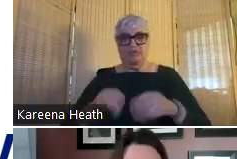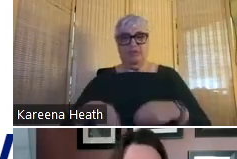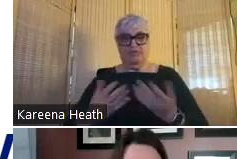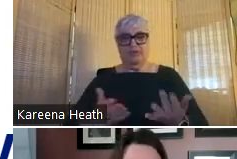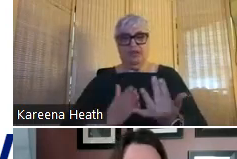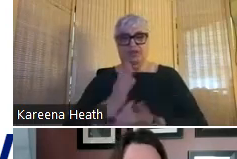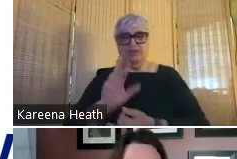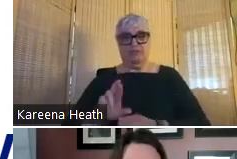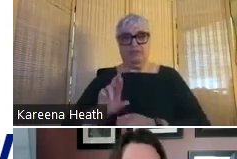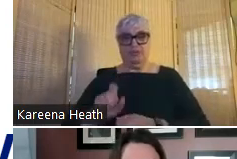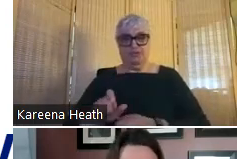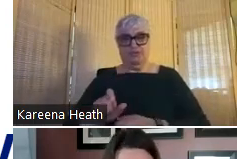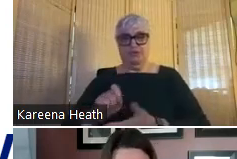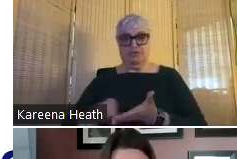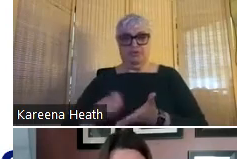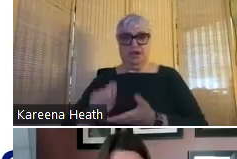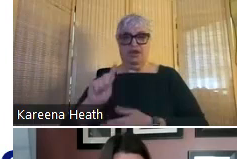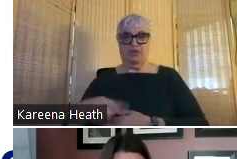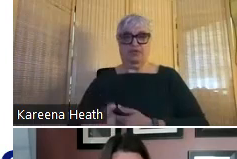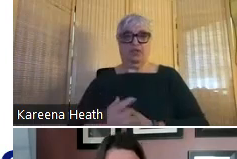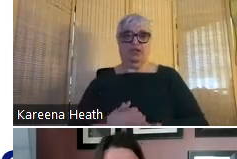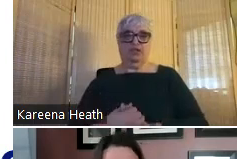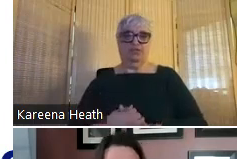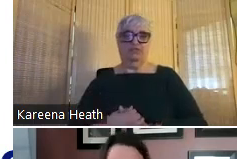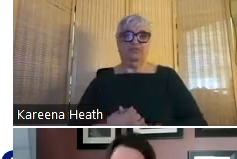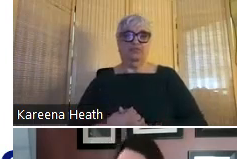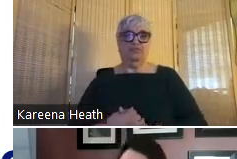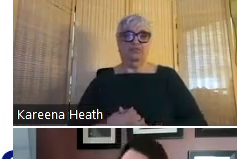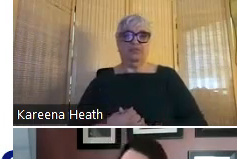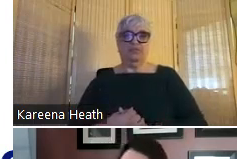through prescription writing only. Next slide, please.